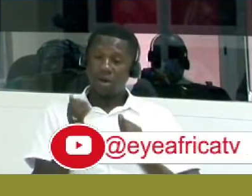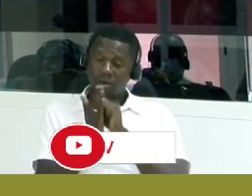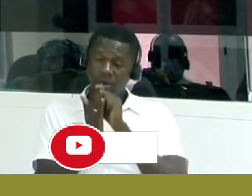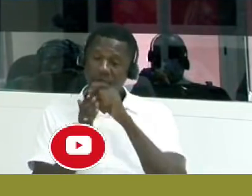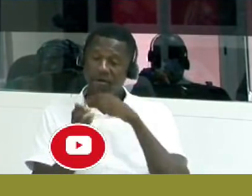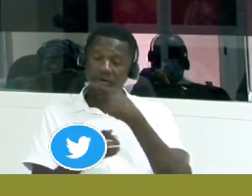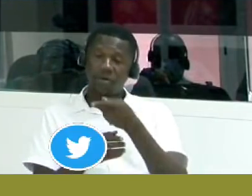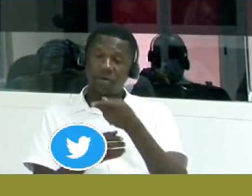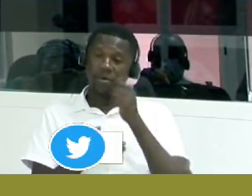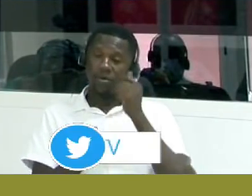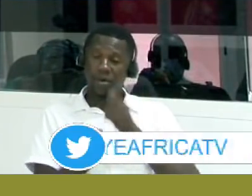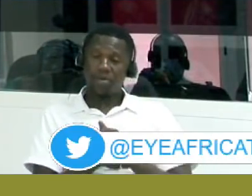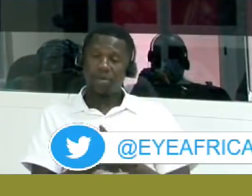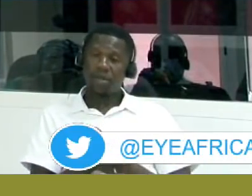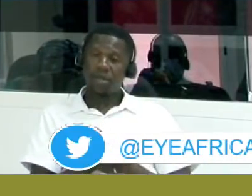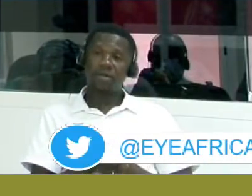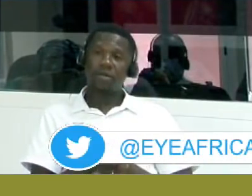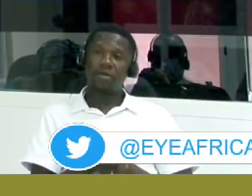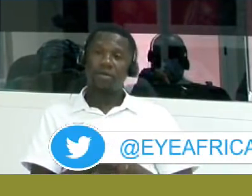anyway.